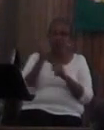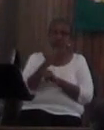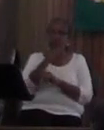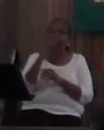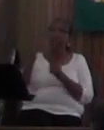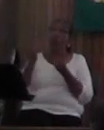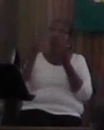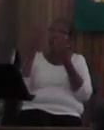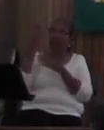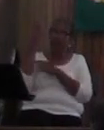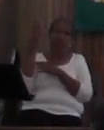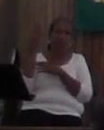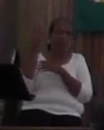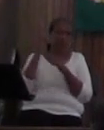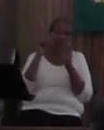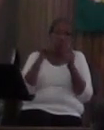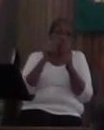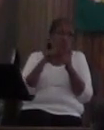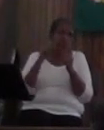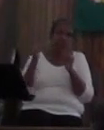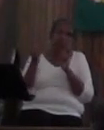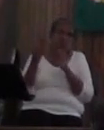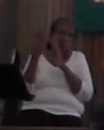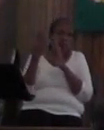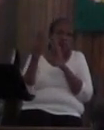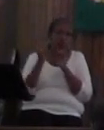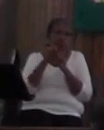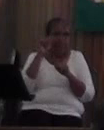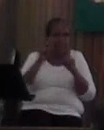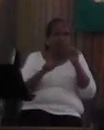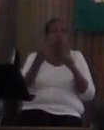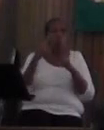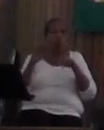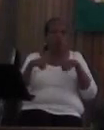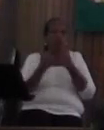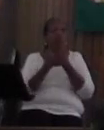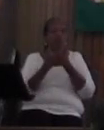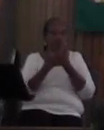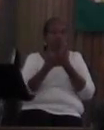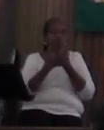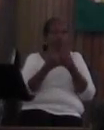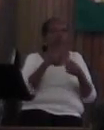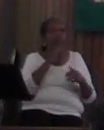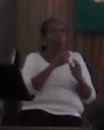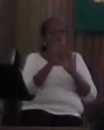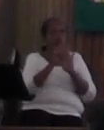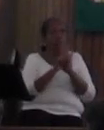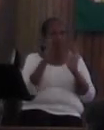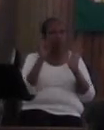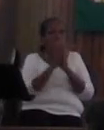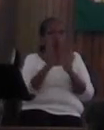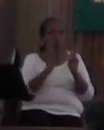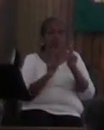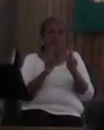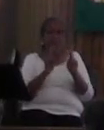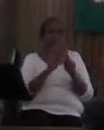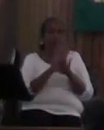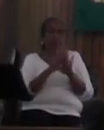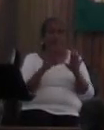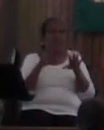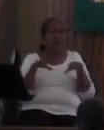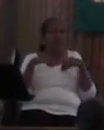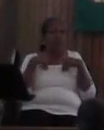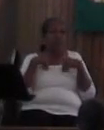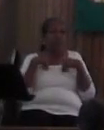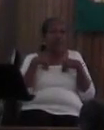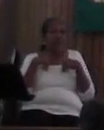him, even when they were faced with doubts or challenges. The Old Testament witnesses didn't receive the